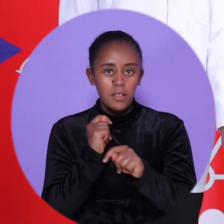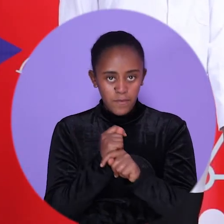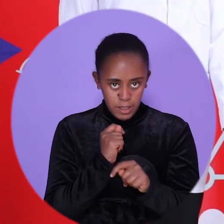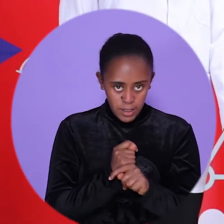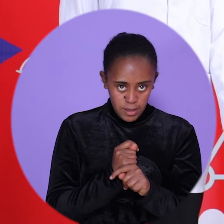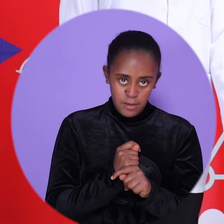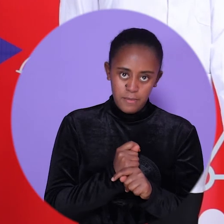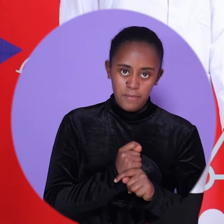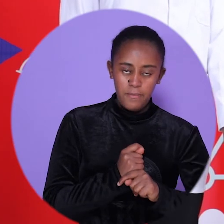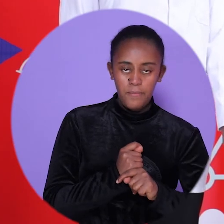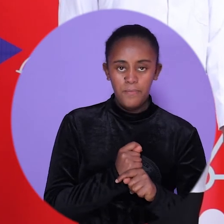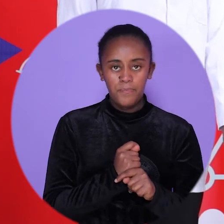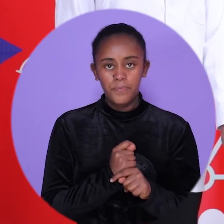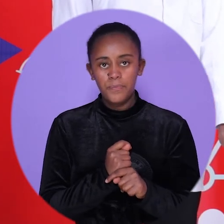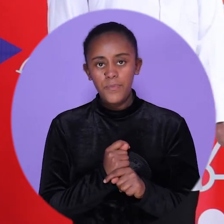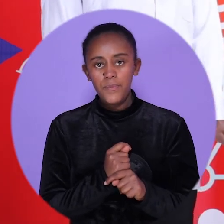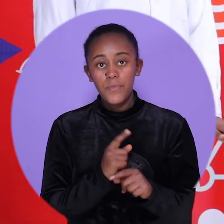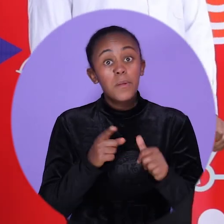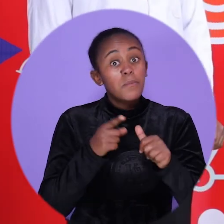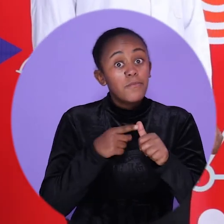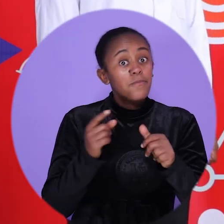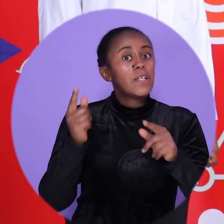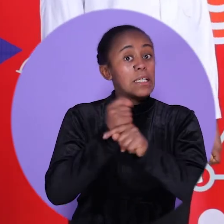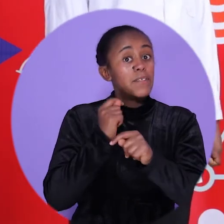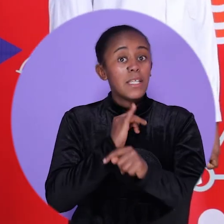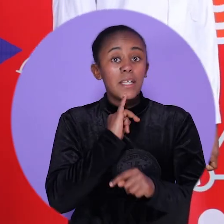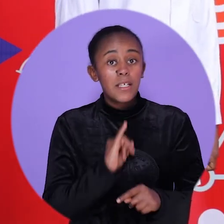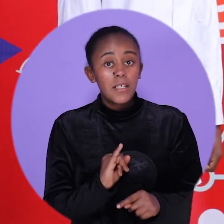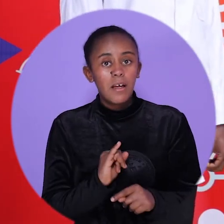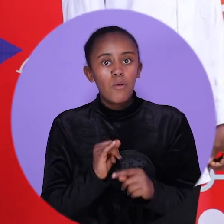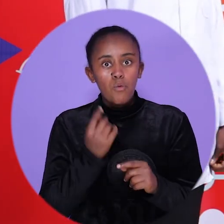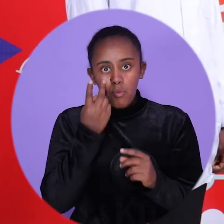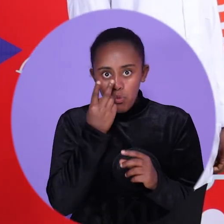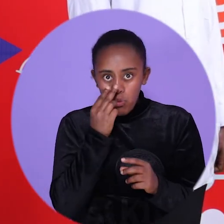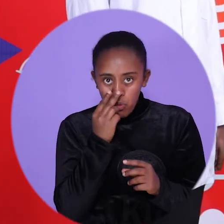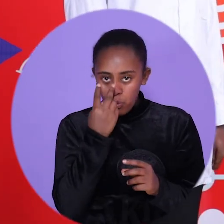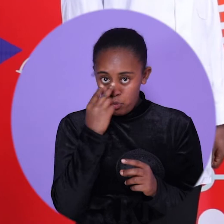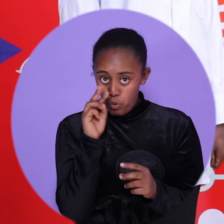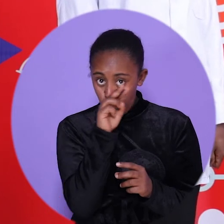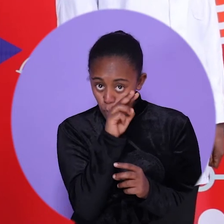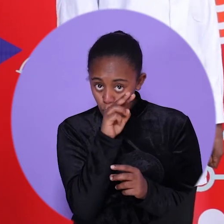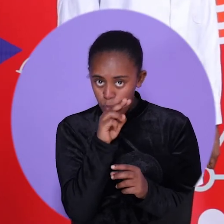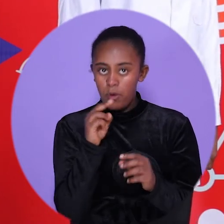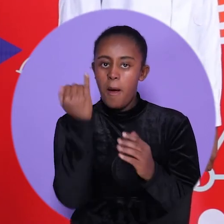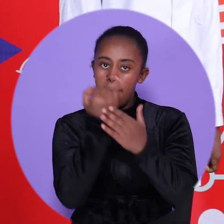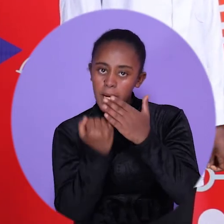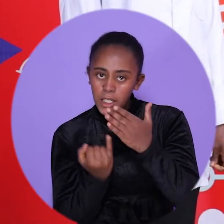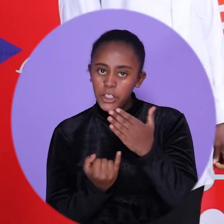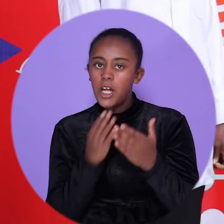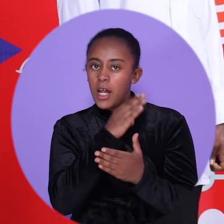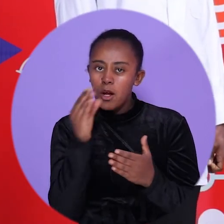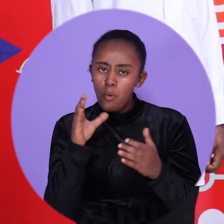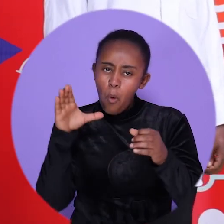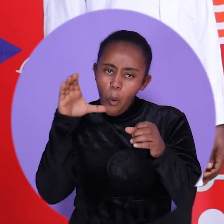here. The first activity, it says, look at the picture and complete